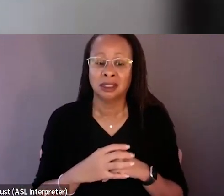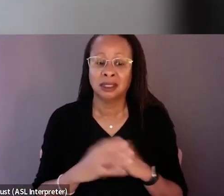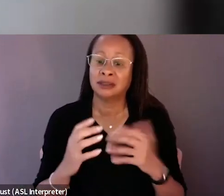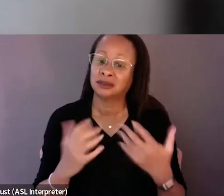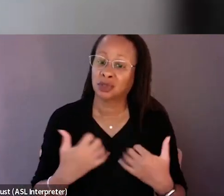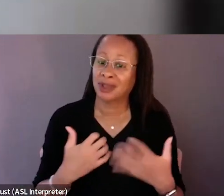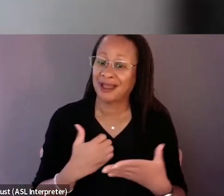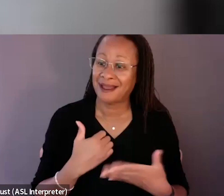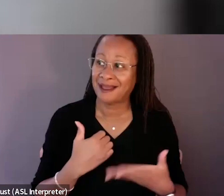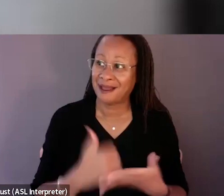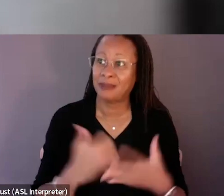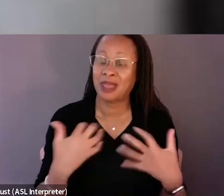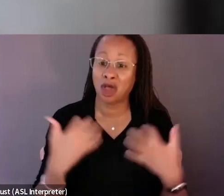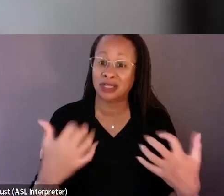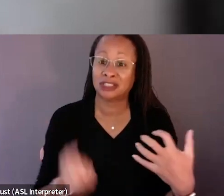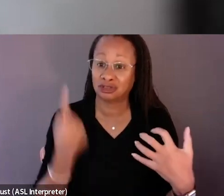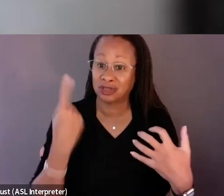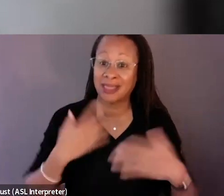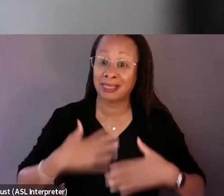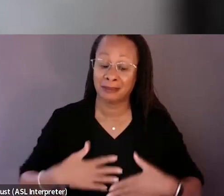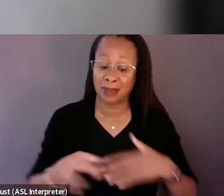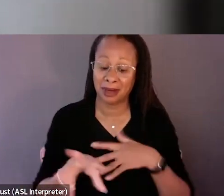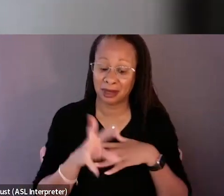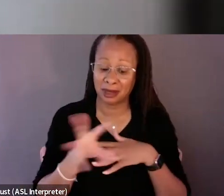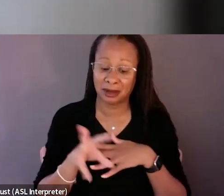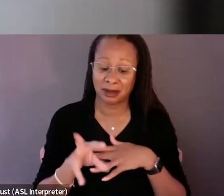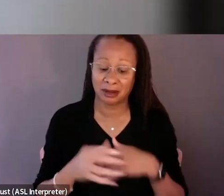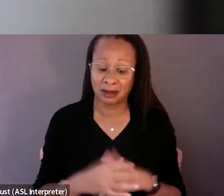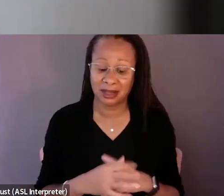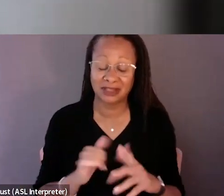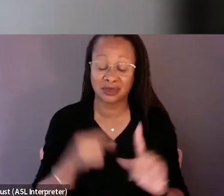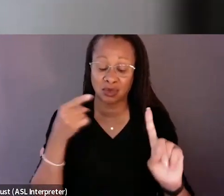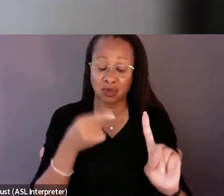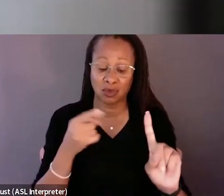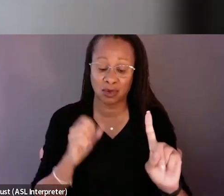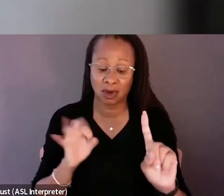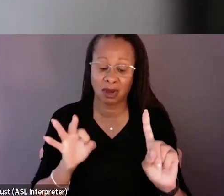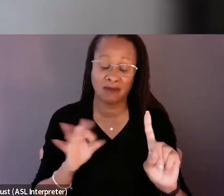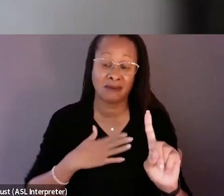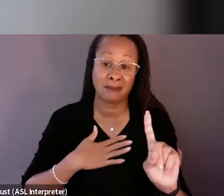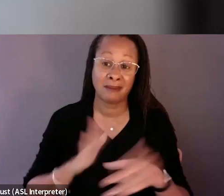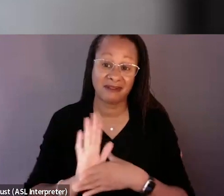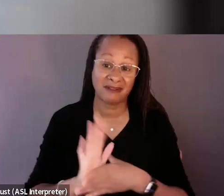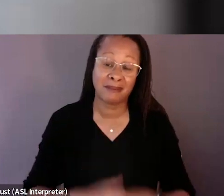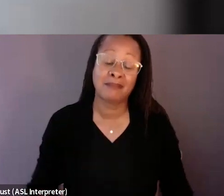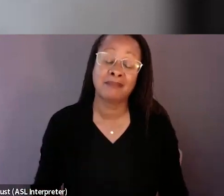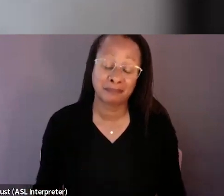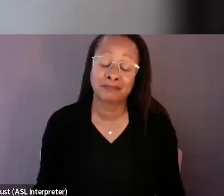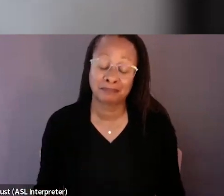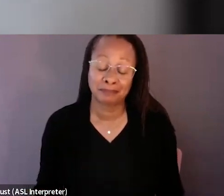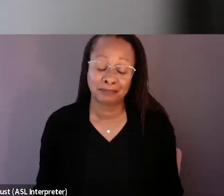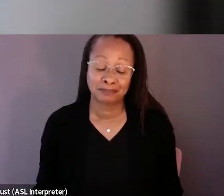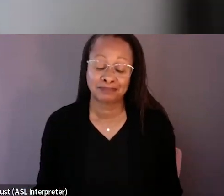to understand the body cam. It became the main mission for my film. So basically that was